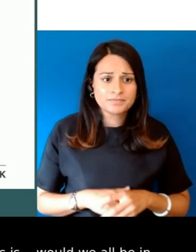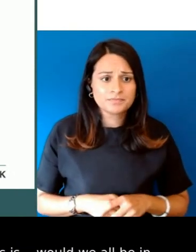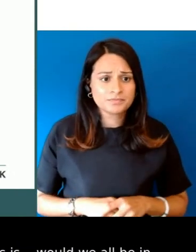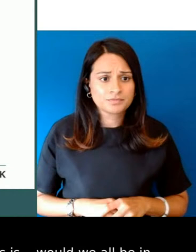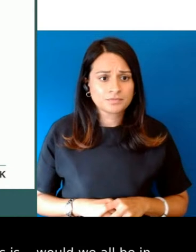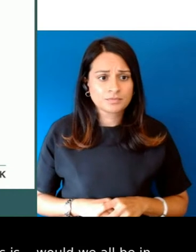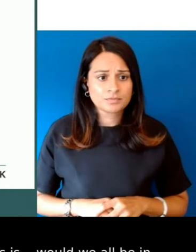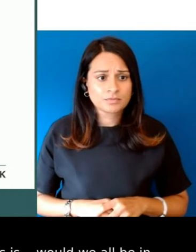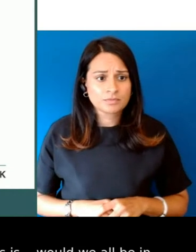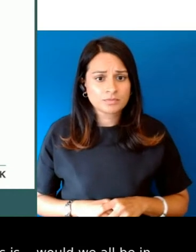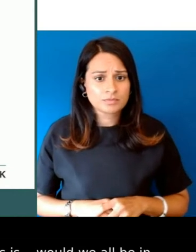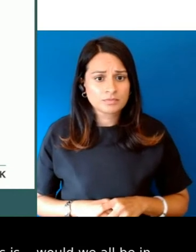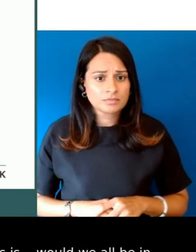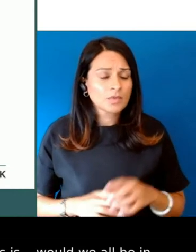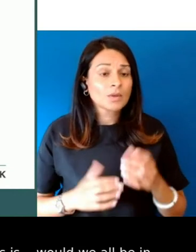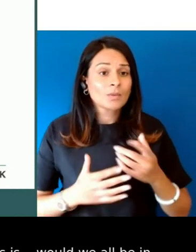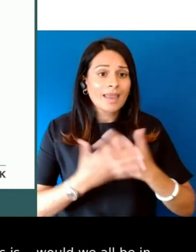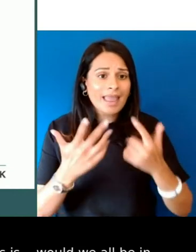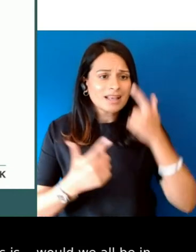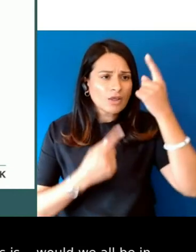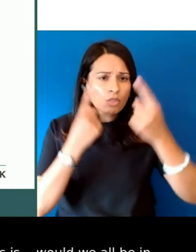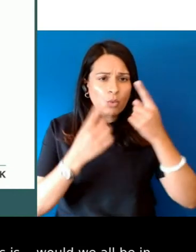and if so any thoughts on treatment